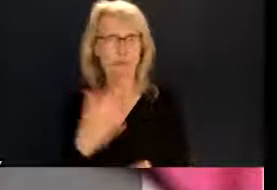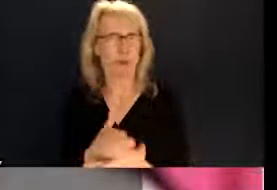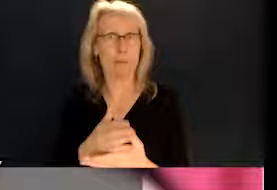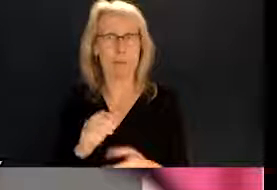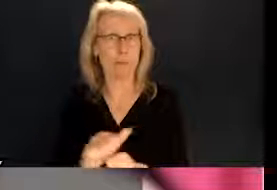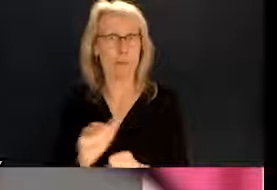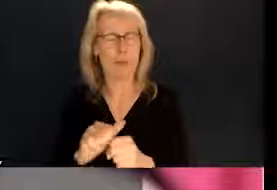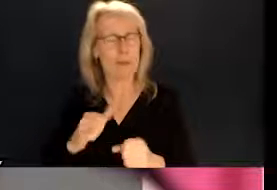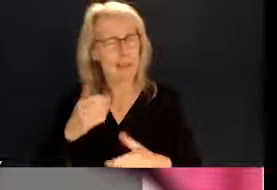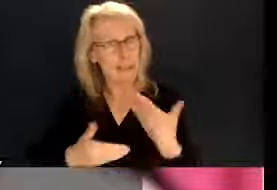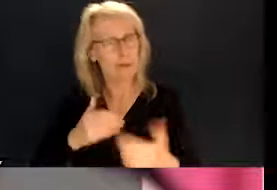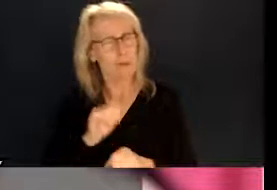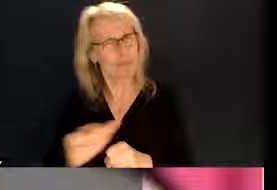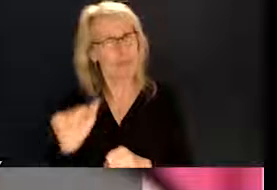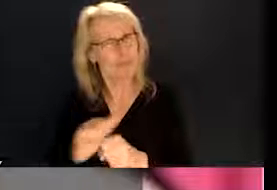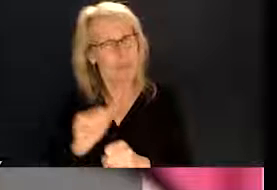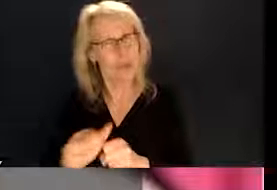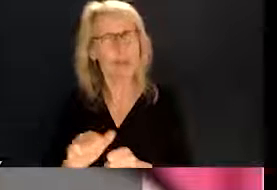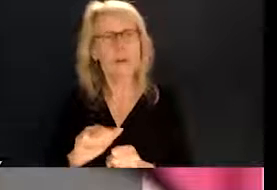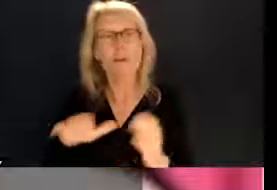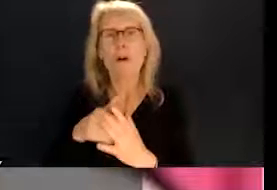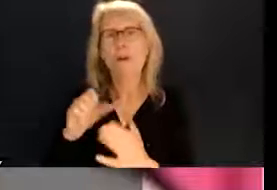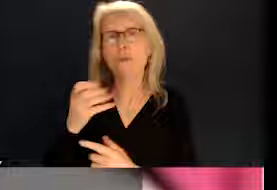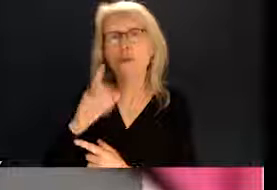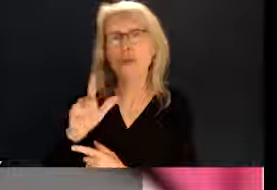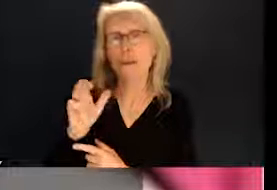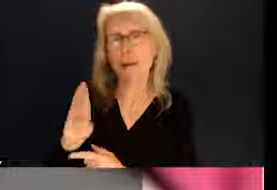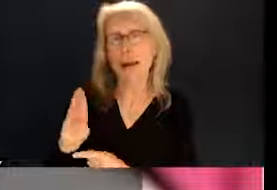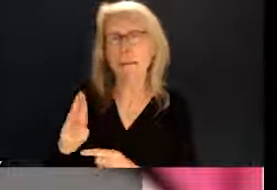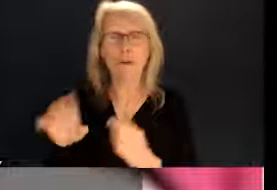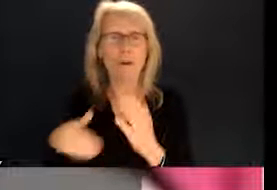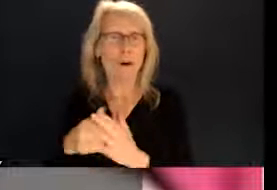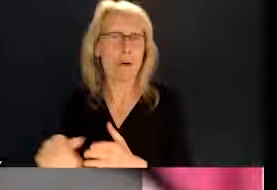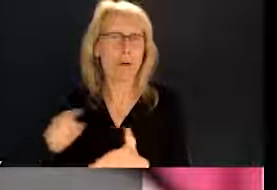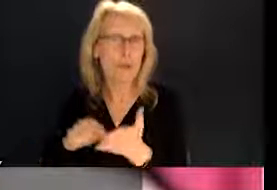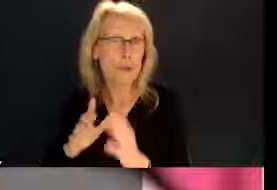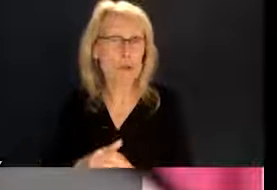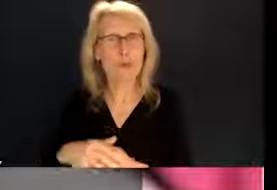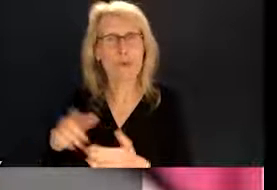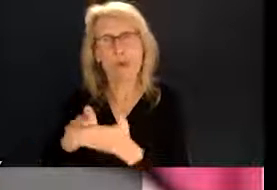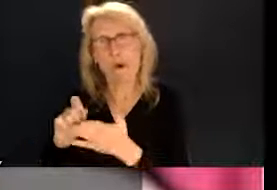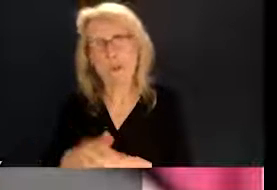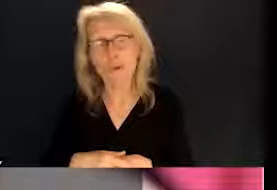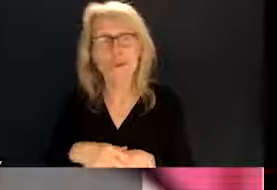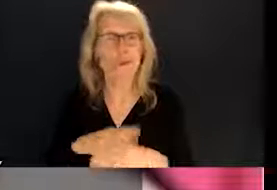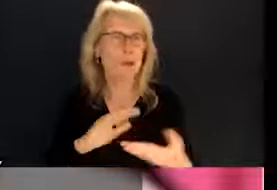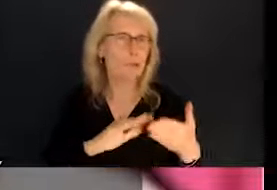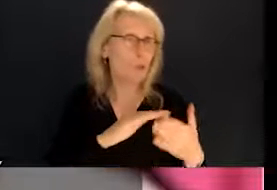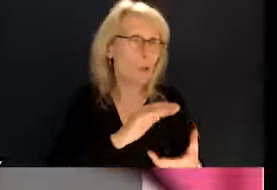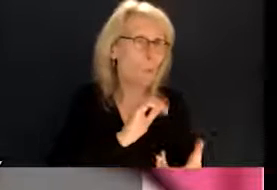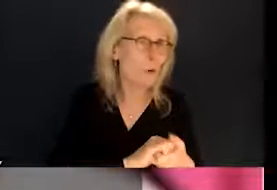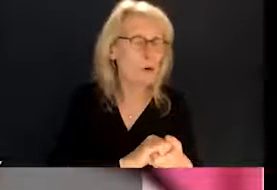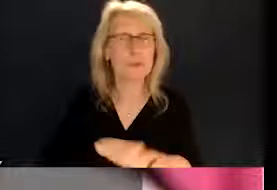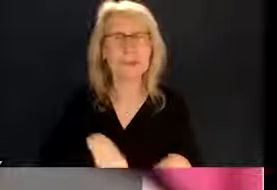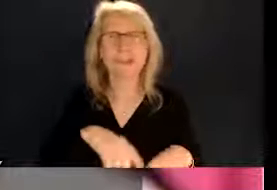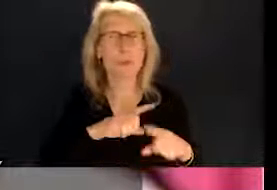that, I'm going to acknowledge everybody in the Schell Lab, all the collaborators and co-authors that have been working with us, all the community partners that have put all of this